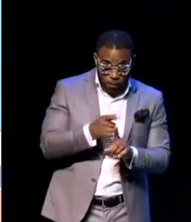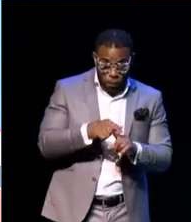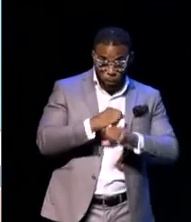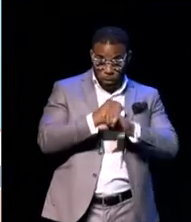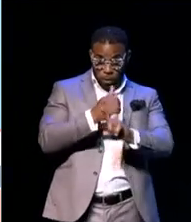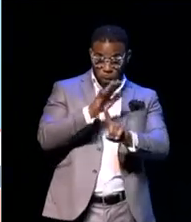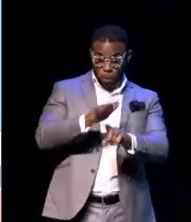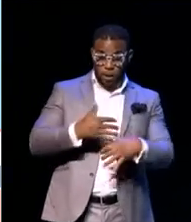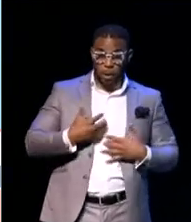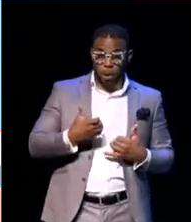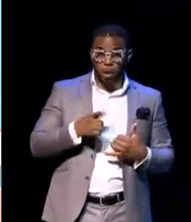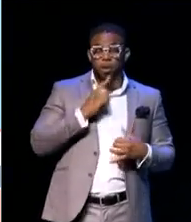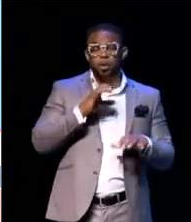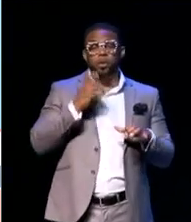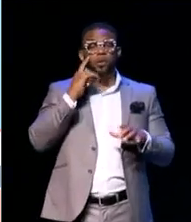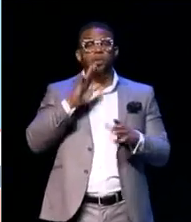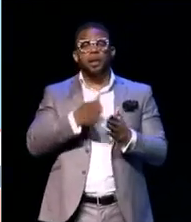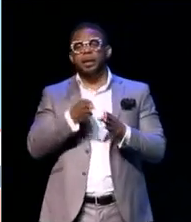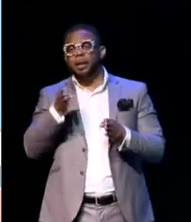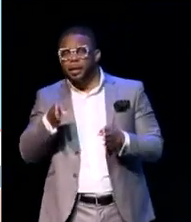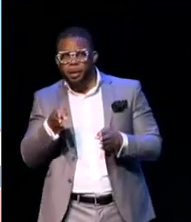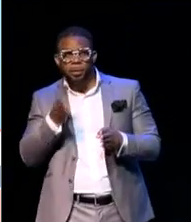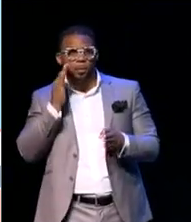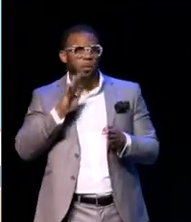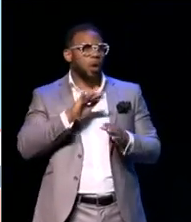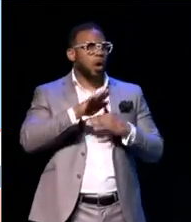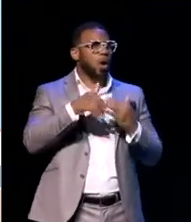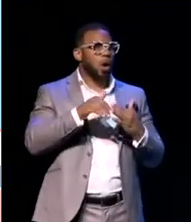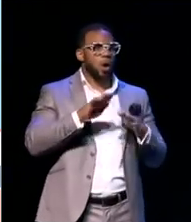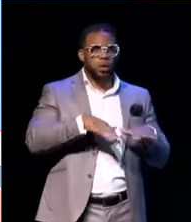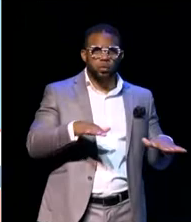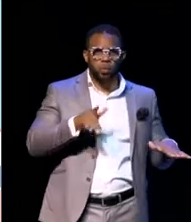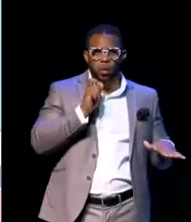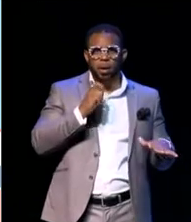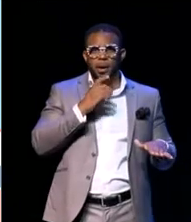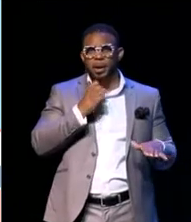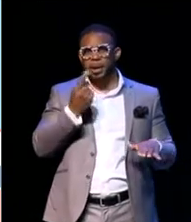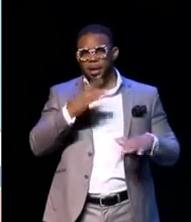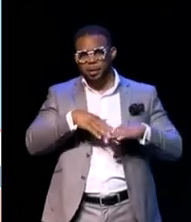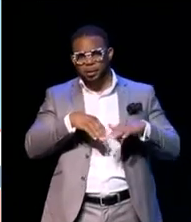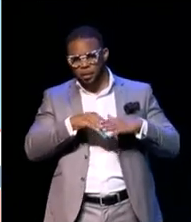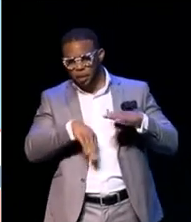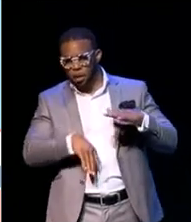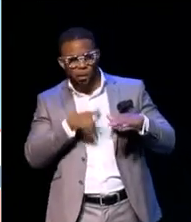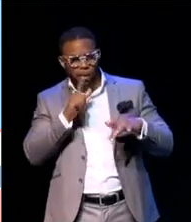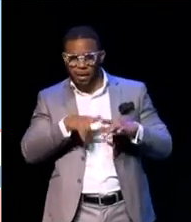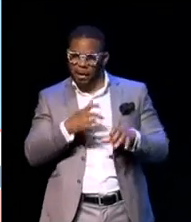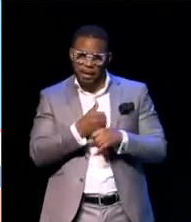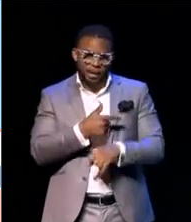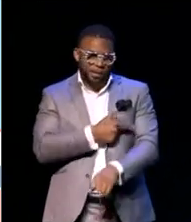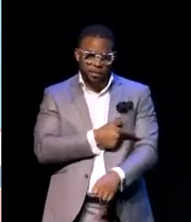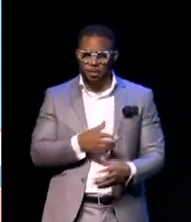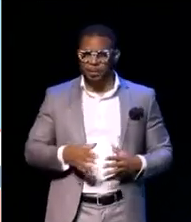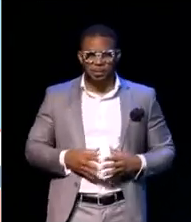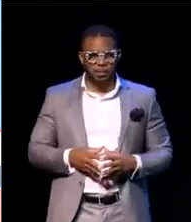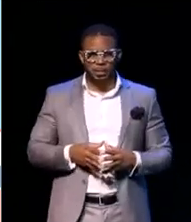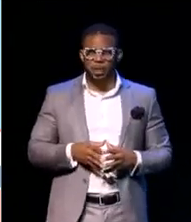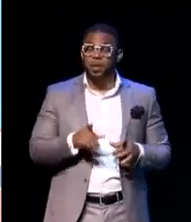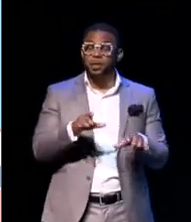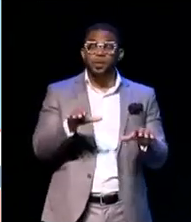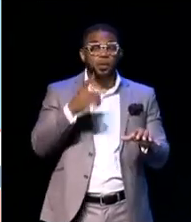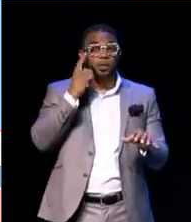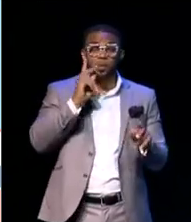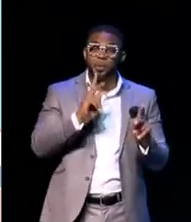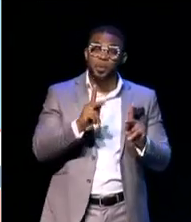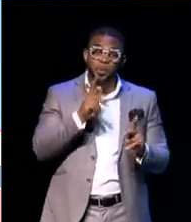to protect your health, but you're doing for your neighbors, you're doing for all of our children who are 11 years old and younger who cannot yet be vaccinated, and you're doing